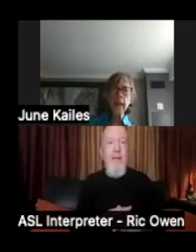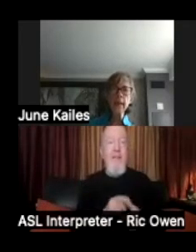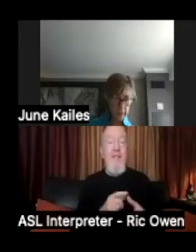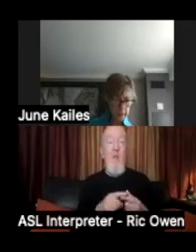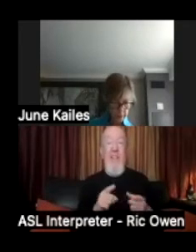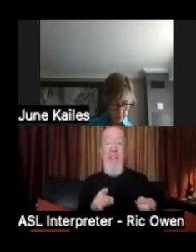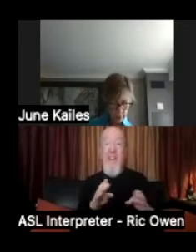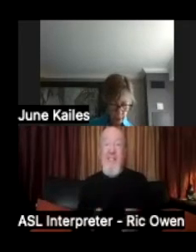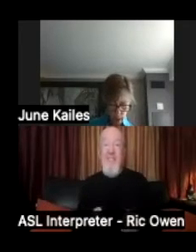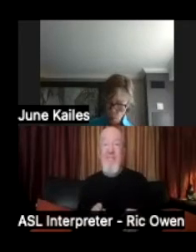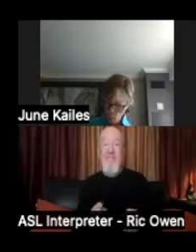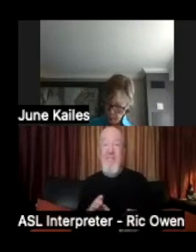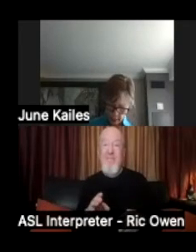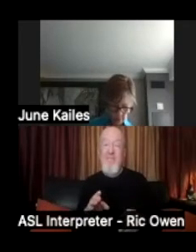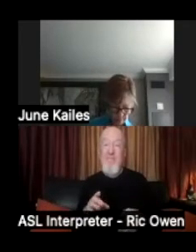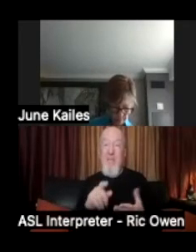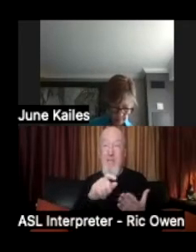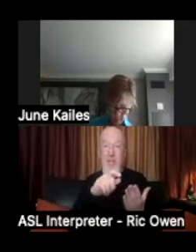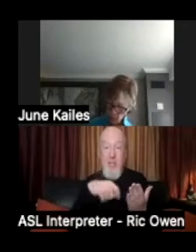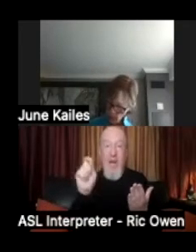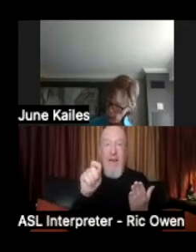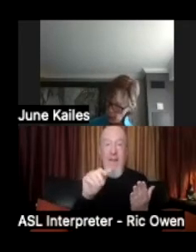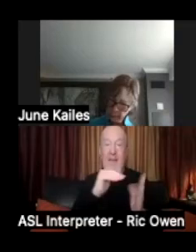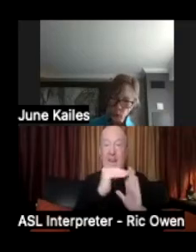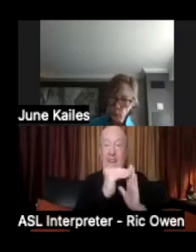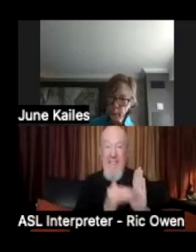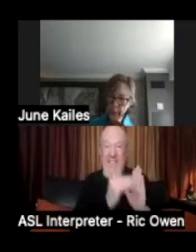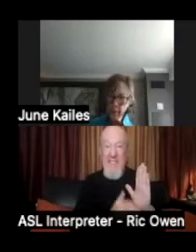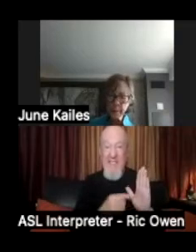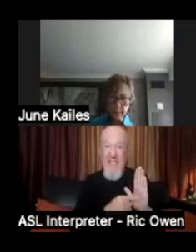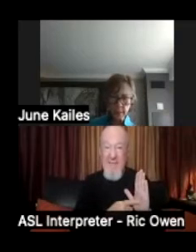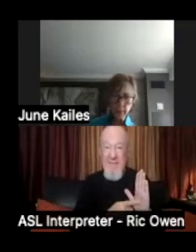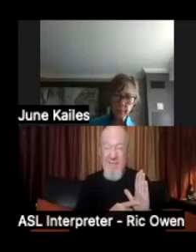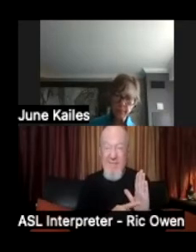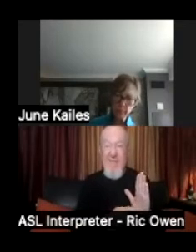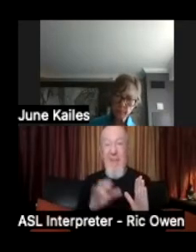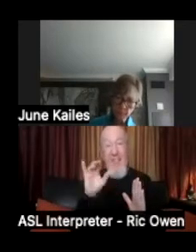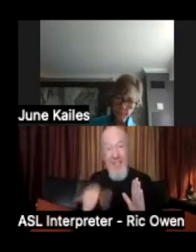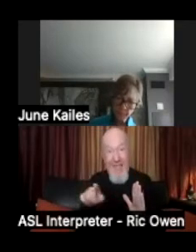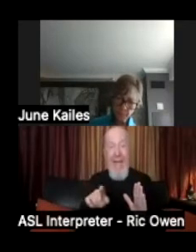these checklists are what is really critical.